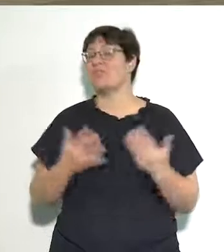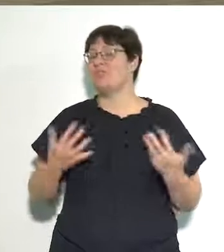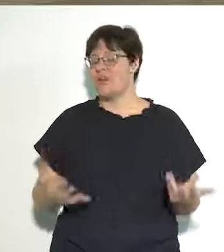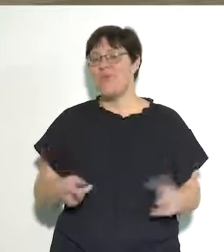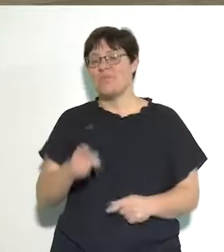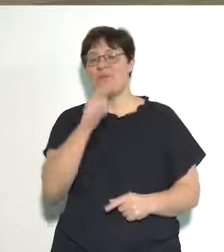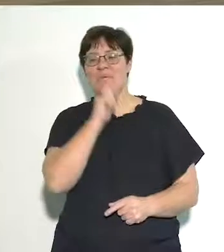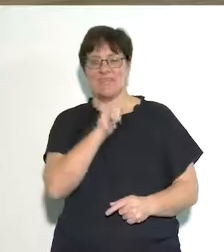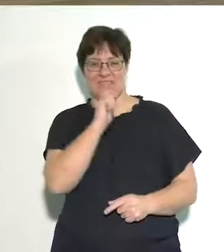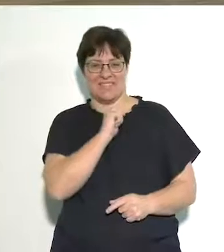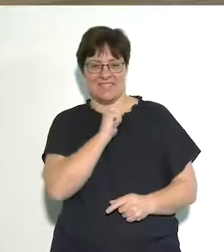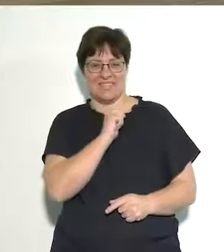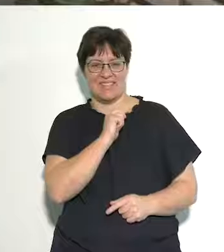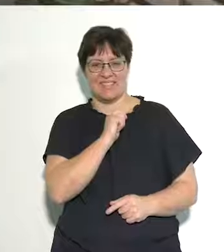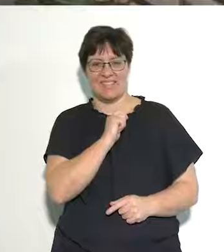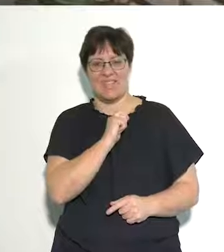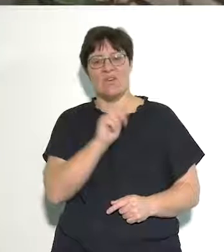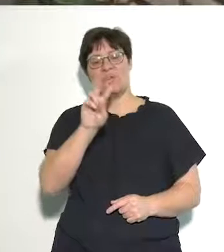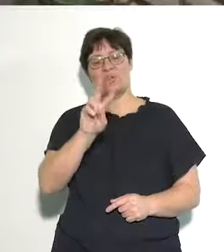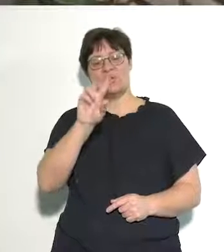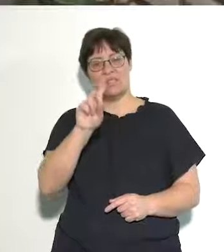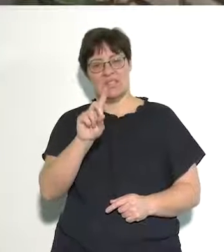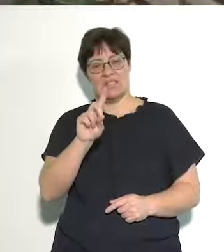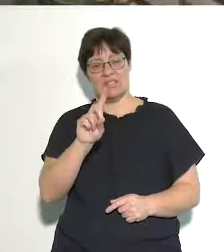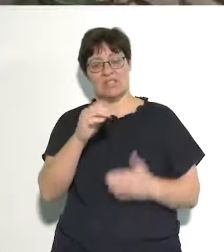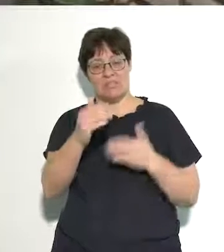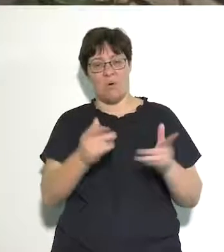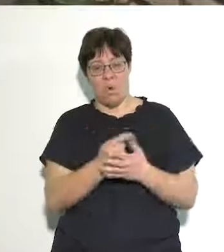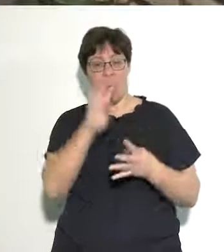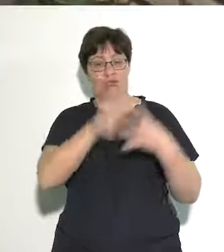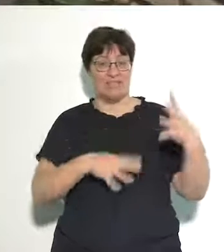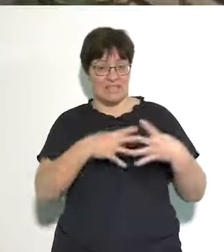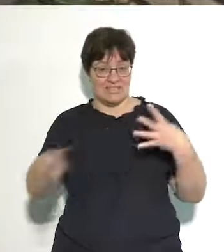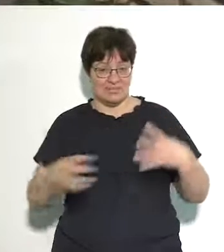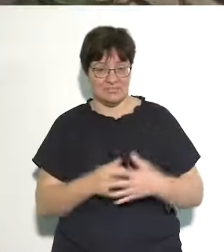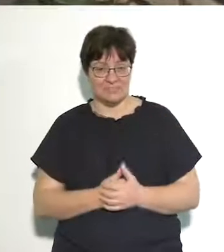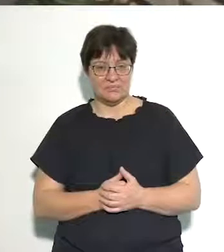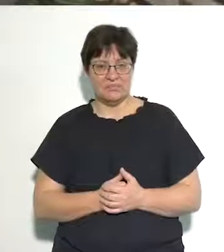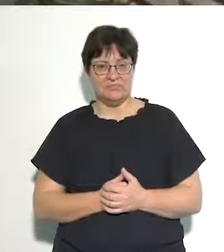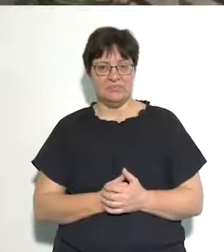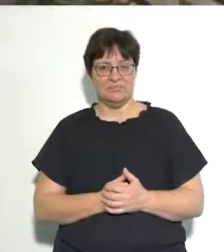way. So that's how you use it on the 2D shapes, on the